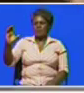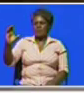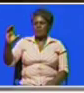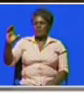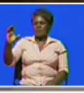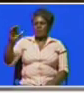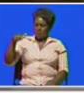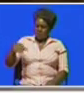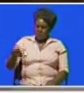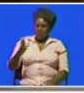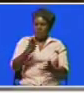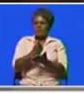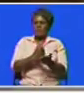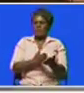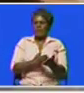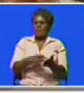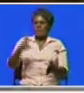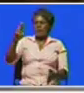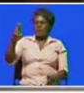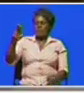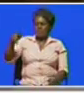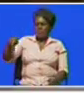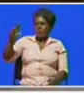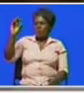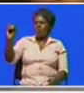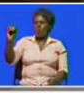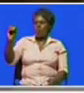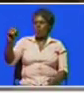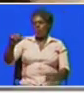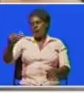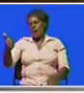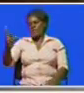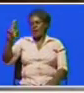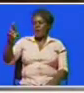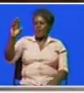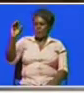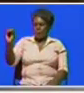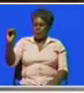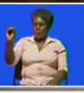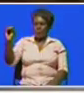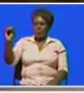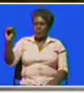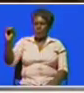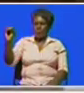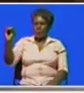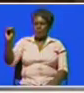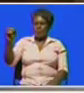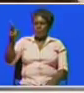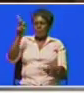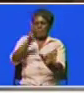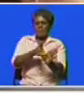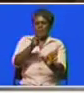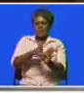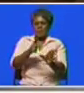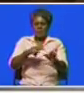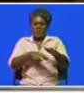wale ambao wengine walikuwa presiding officers, wengine walikuwa returning officers, ambao walishiriki kwa wizi